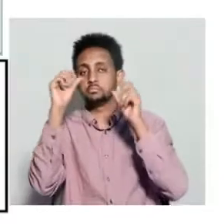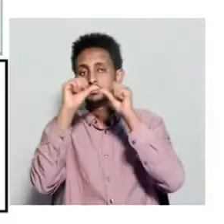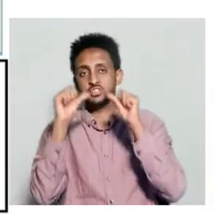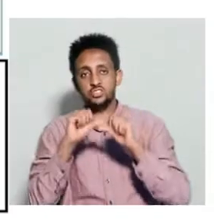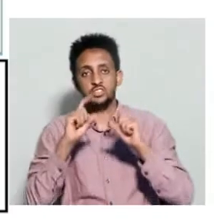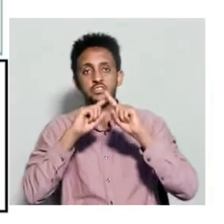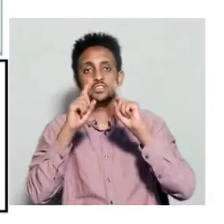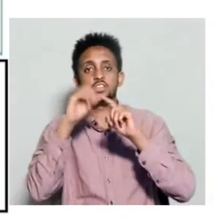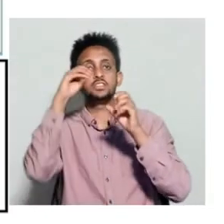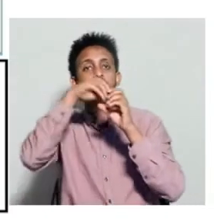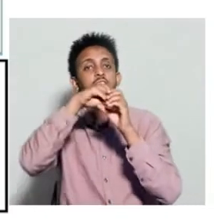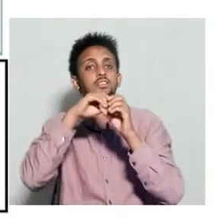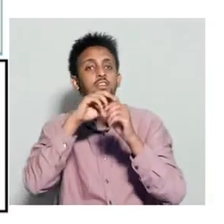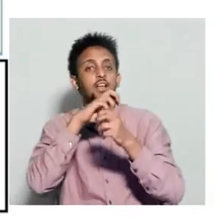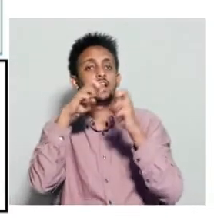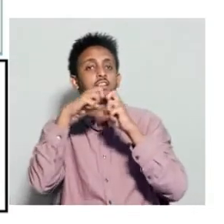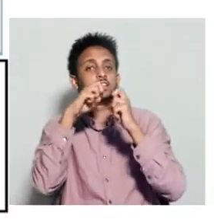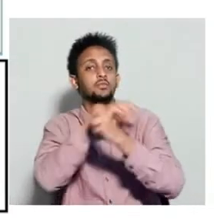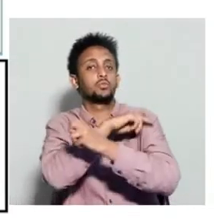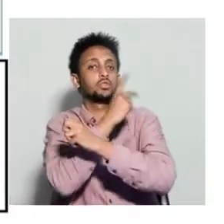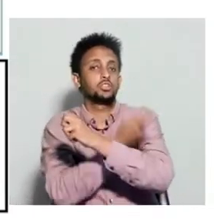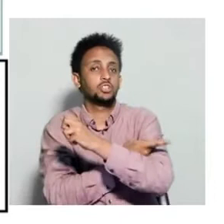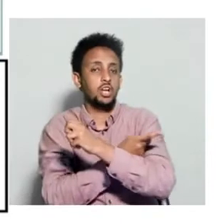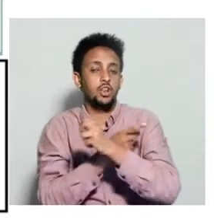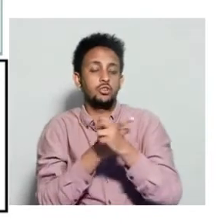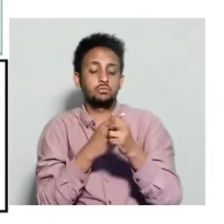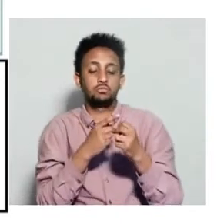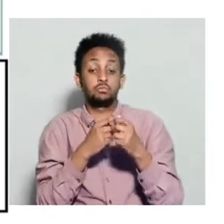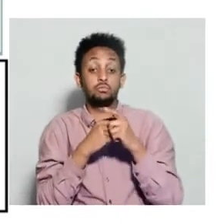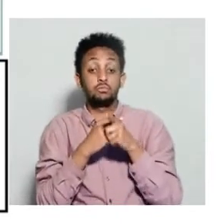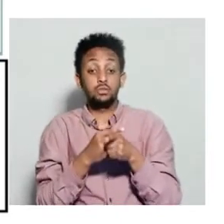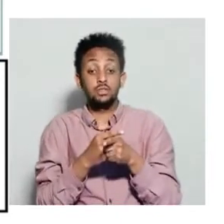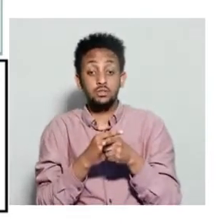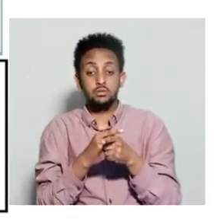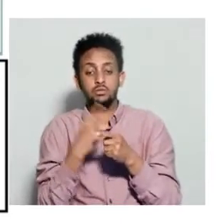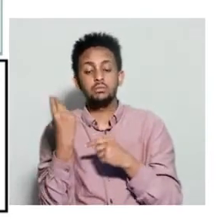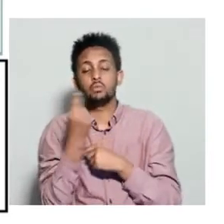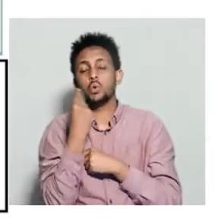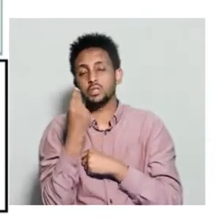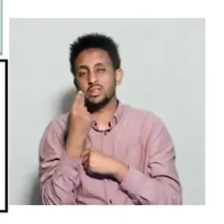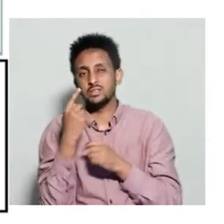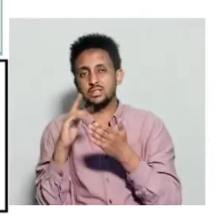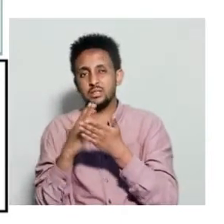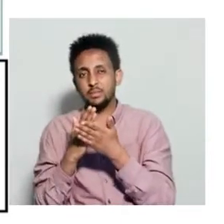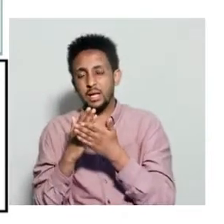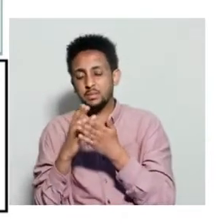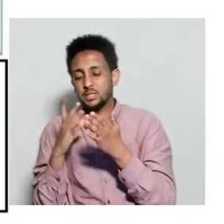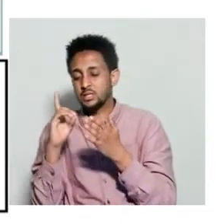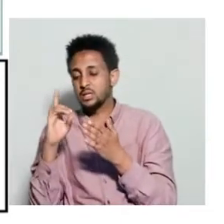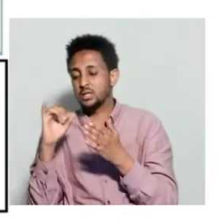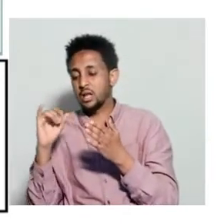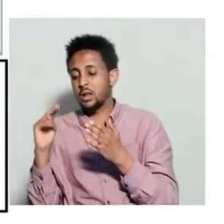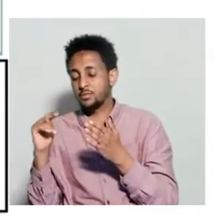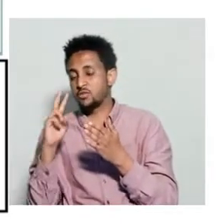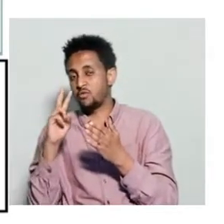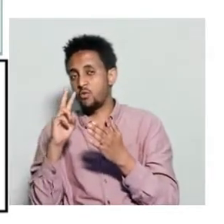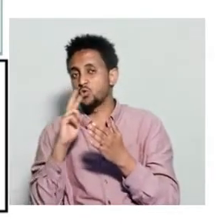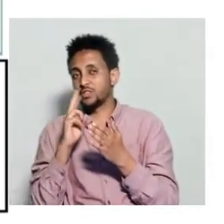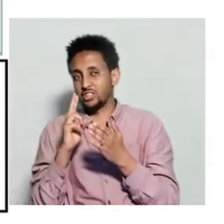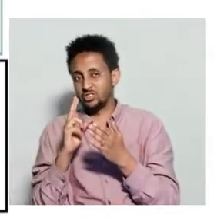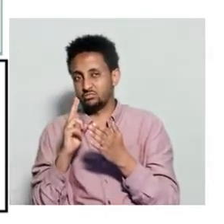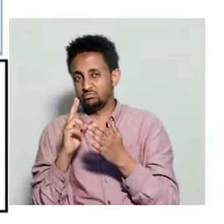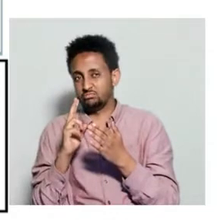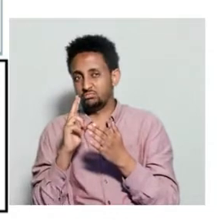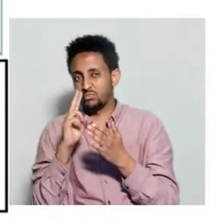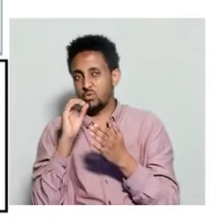the difference in electric potential between two locations, and it's very important. Sometimes in electrodynamics it's known to be voltage. Okay, we call it to